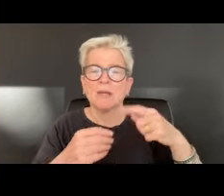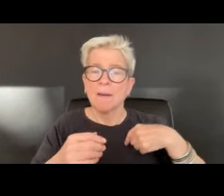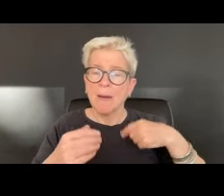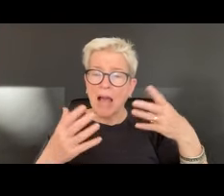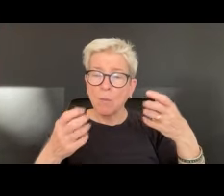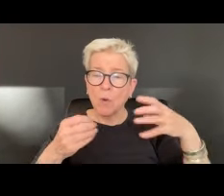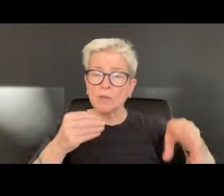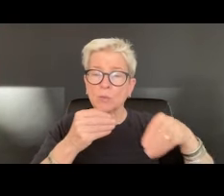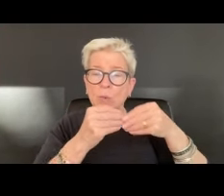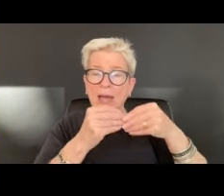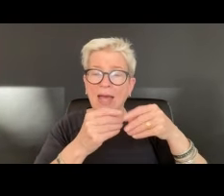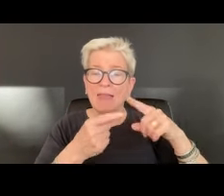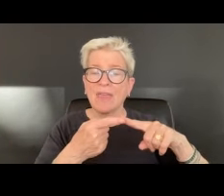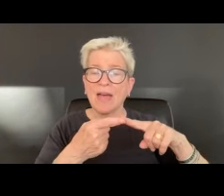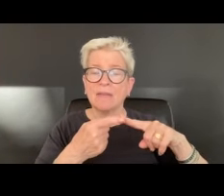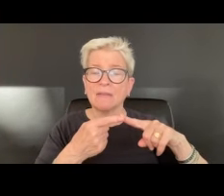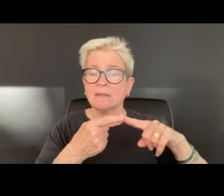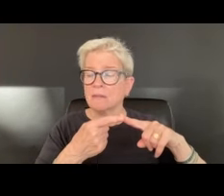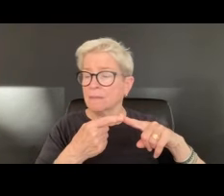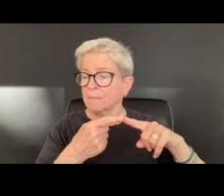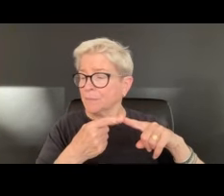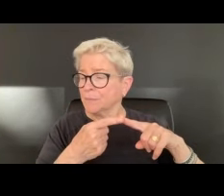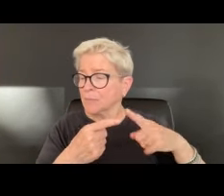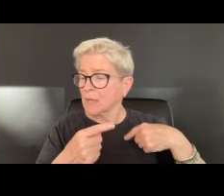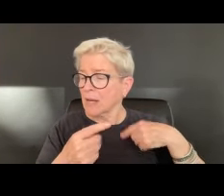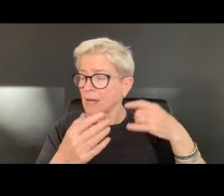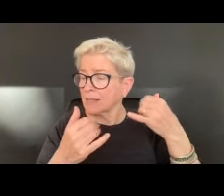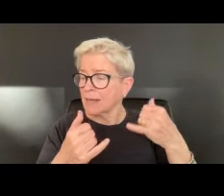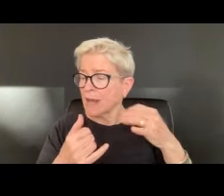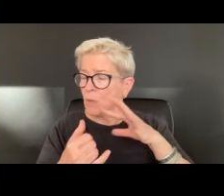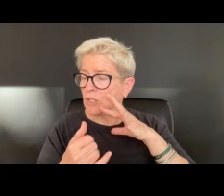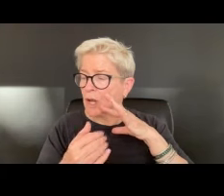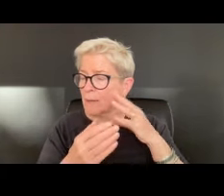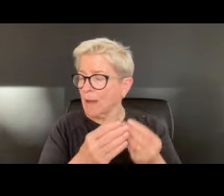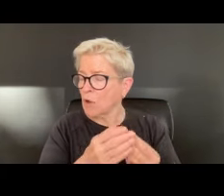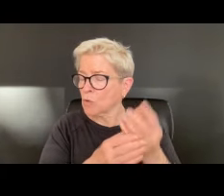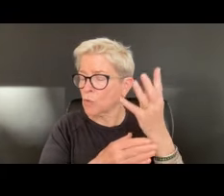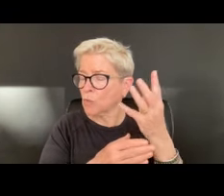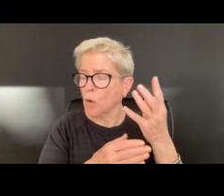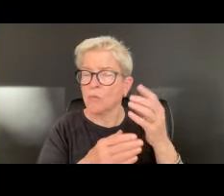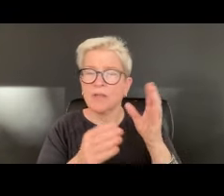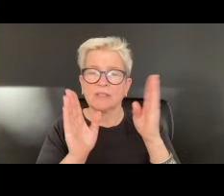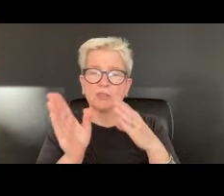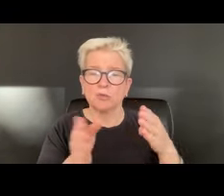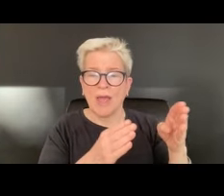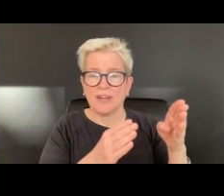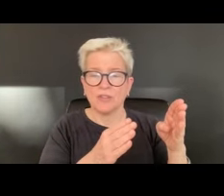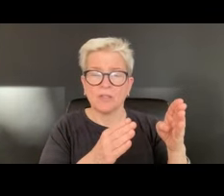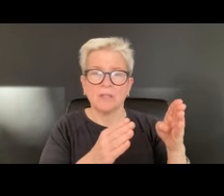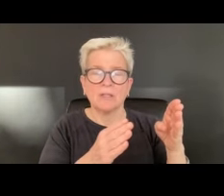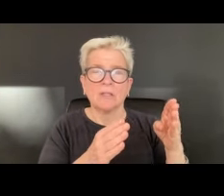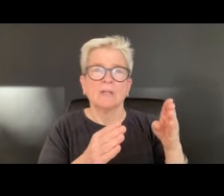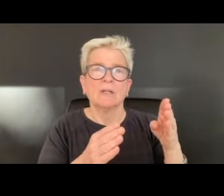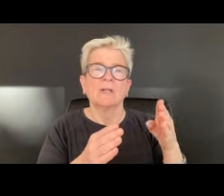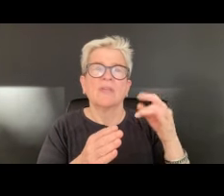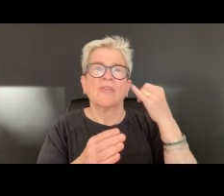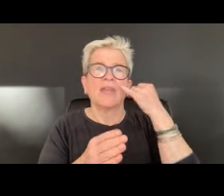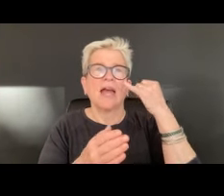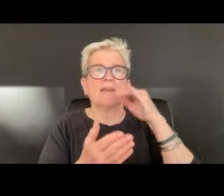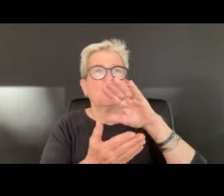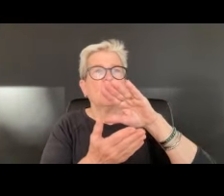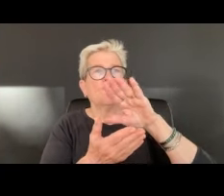that is this whole here we're talking about growth strategy, the idea of a neighborhood center, for